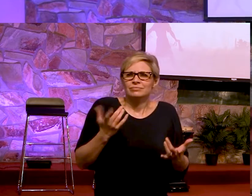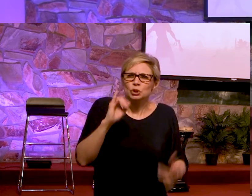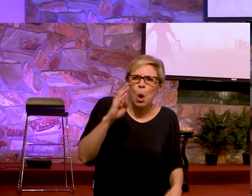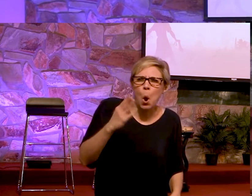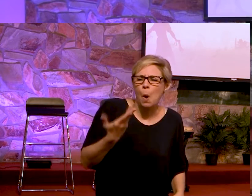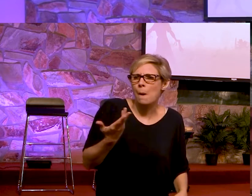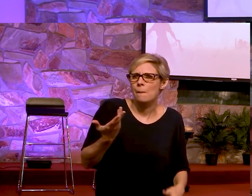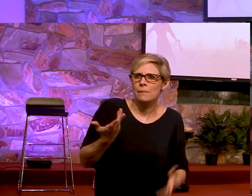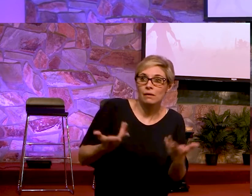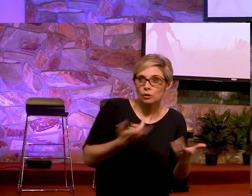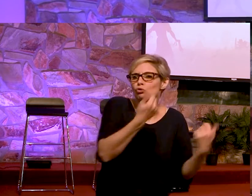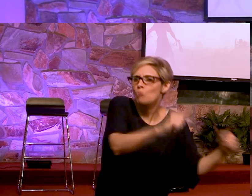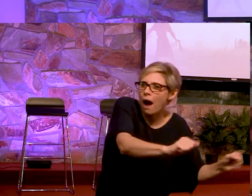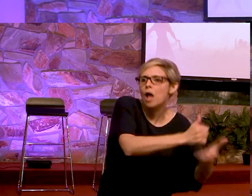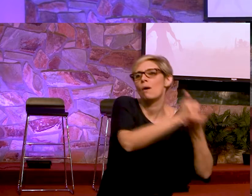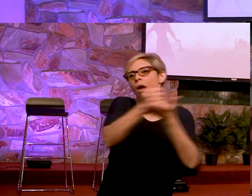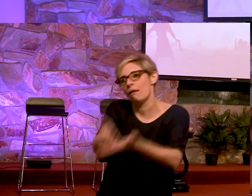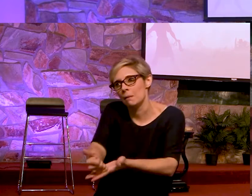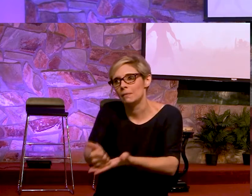they tried to be helpful,